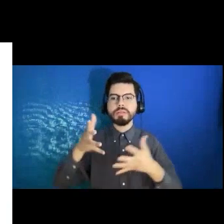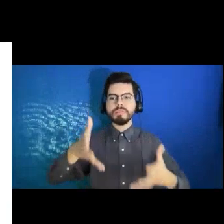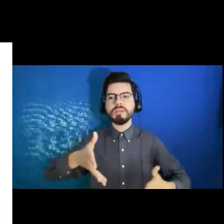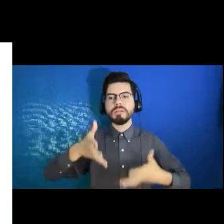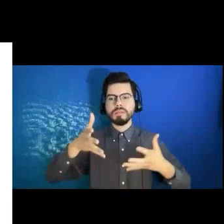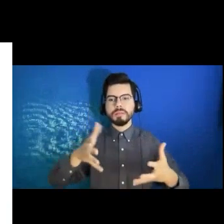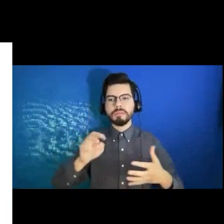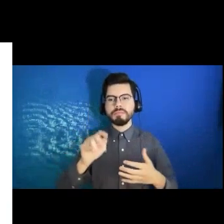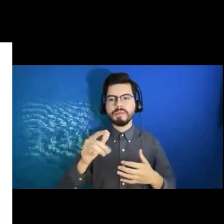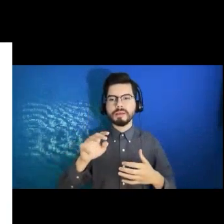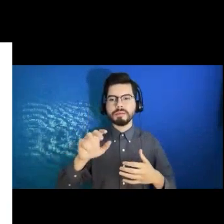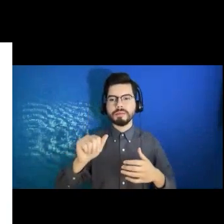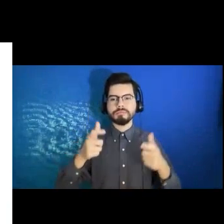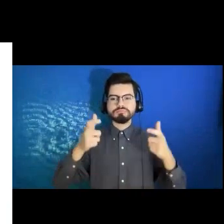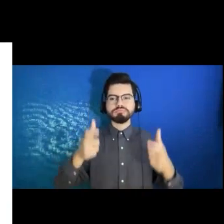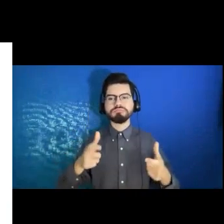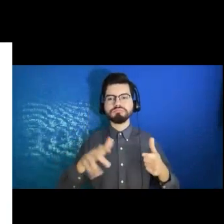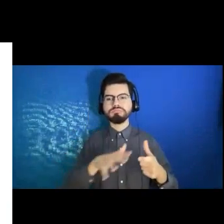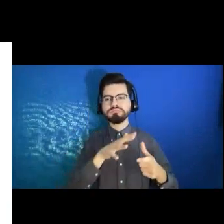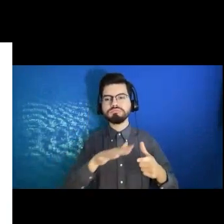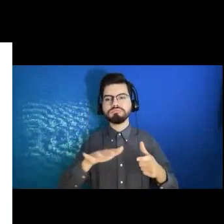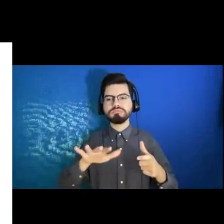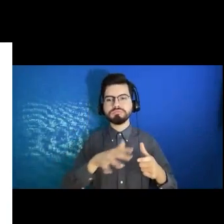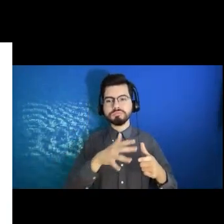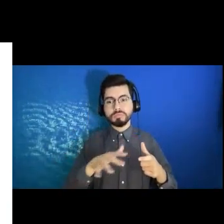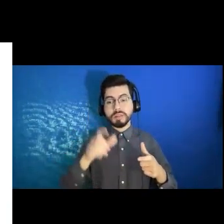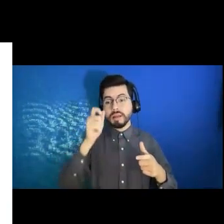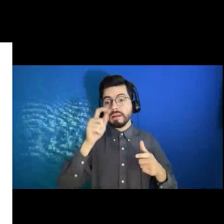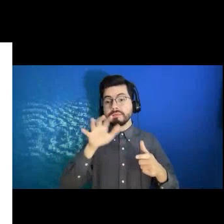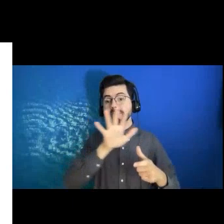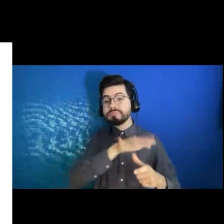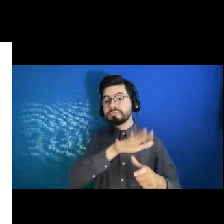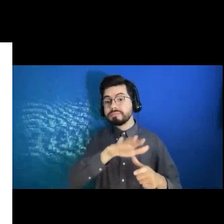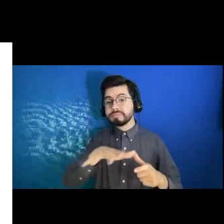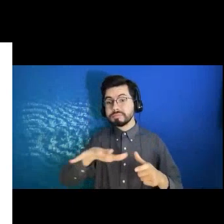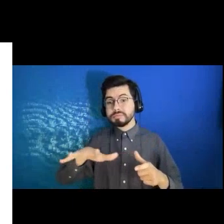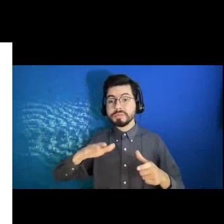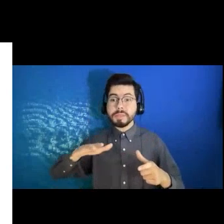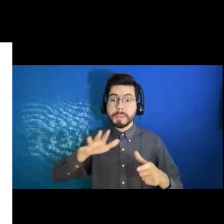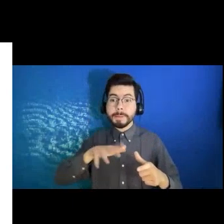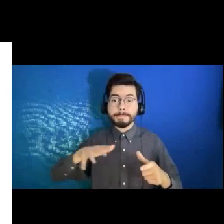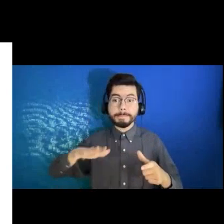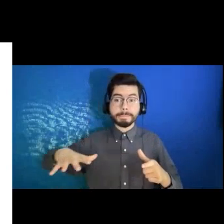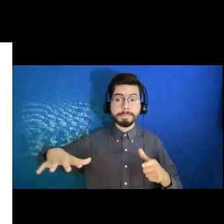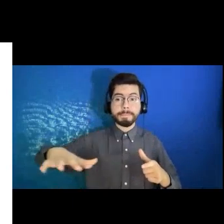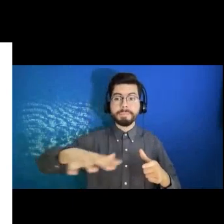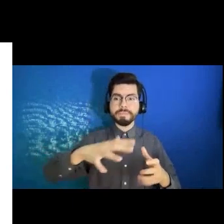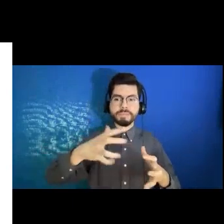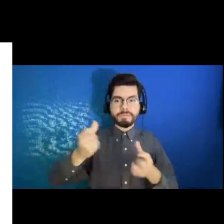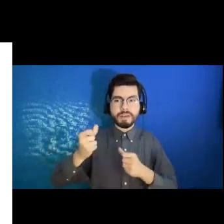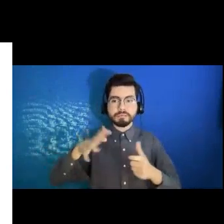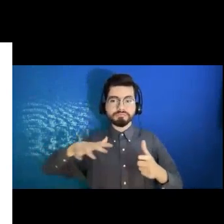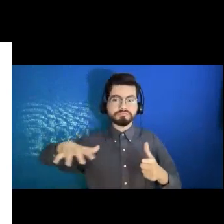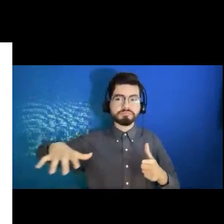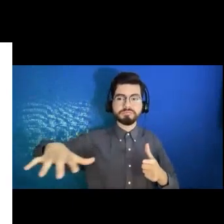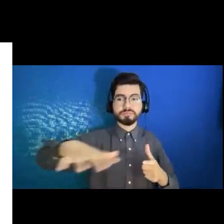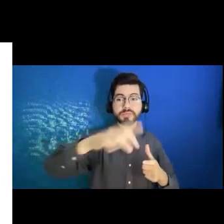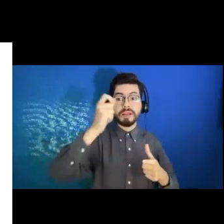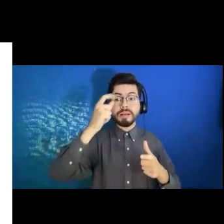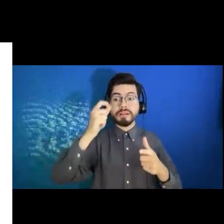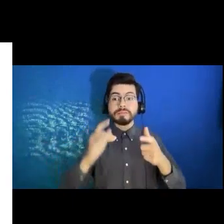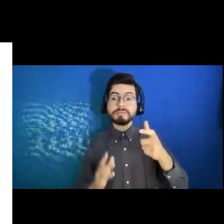they're horizontally, the seismic waves traveling horizontal can go around them much easier and go faster around them, but they can't